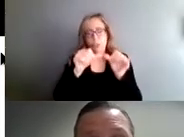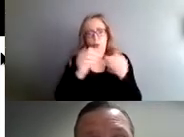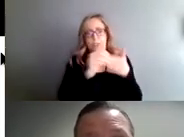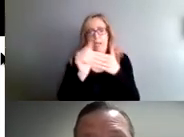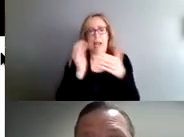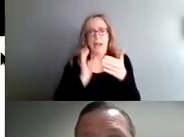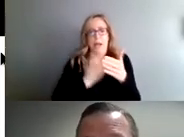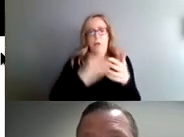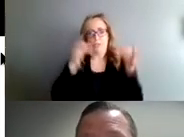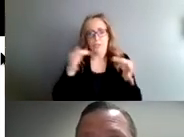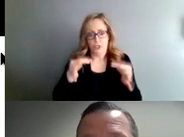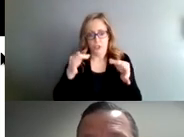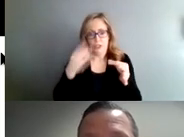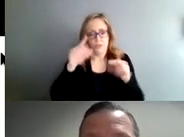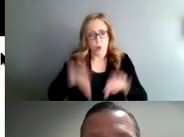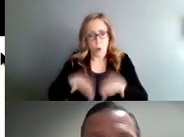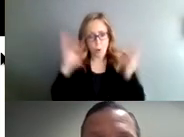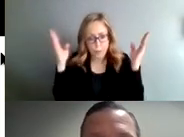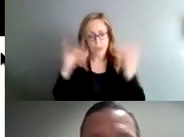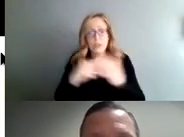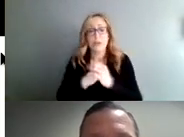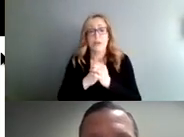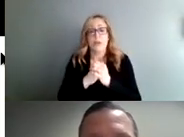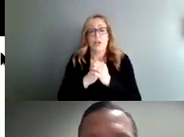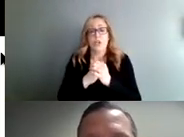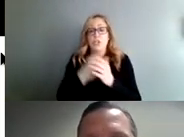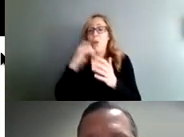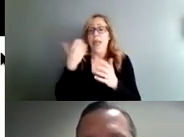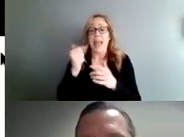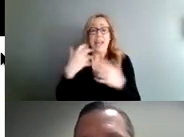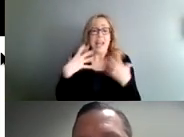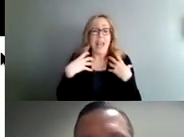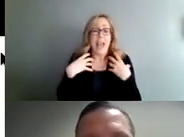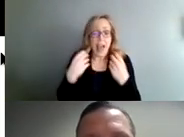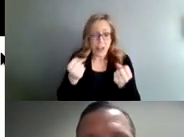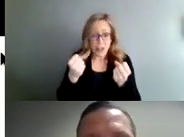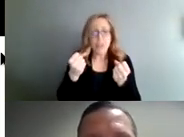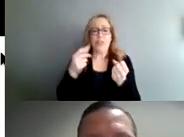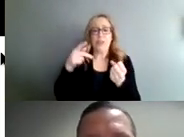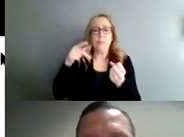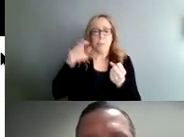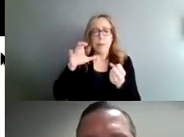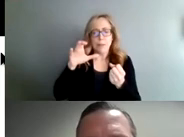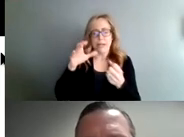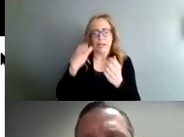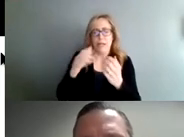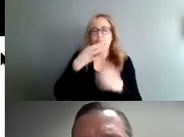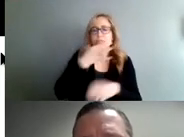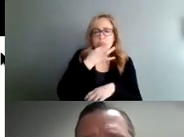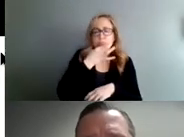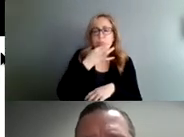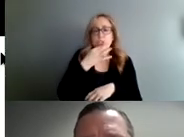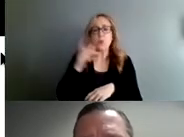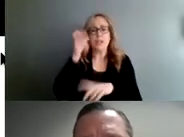school opening. That's that our decisions will be guided by the latest health data and input from public health experts. You'll hear from Dr. Hall about what we've